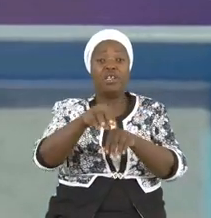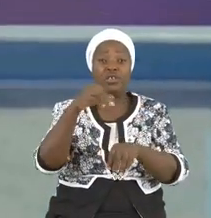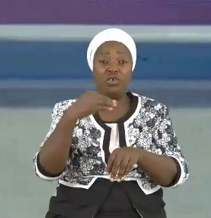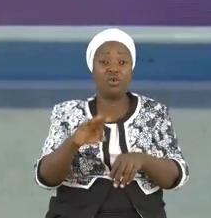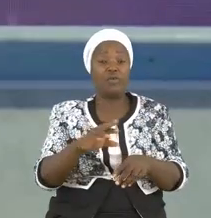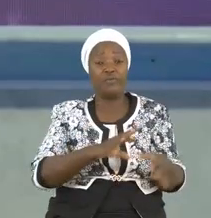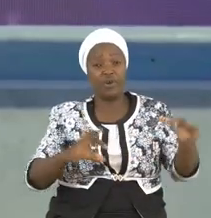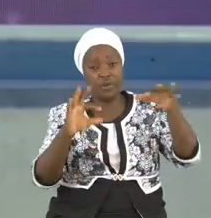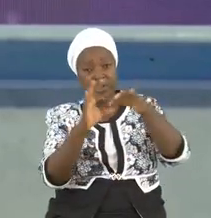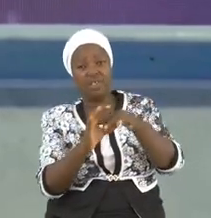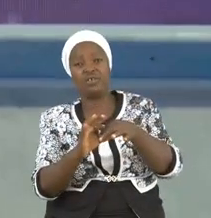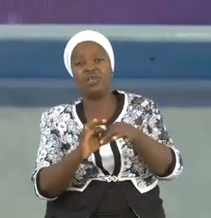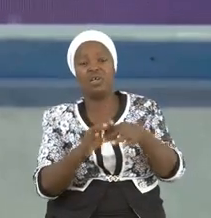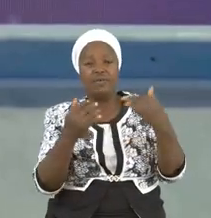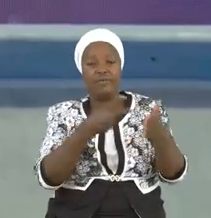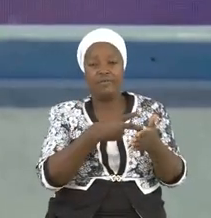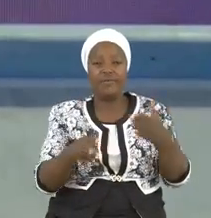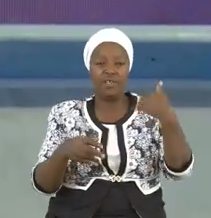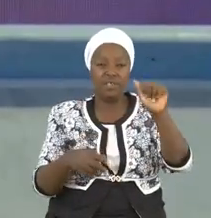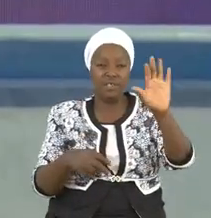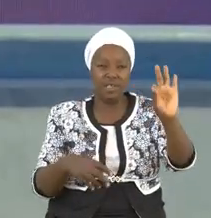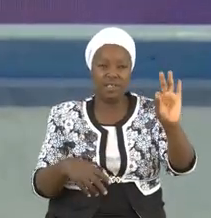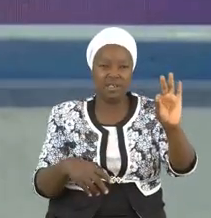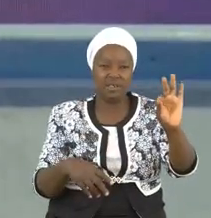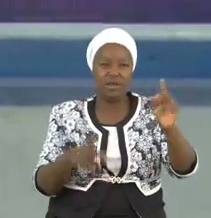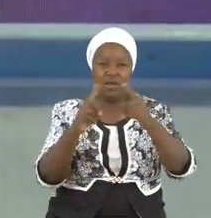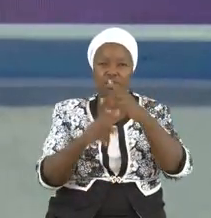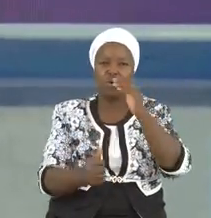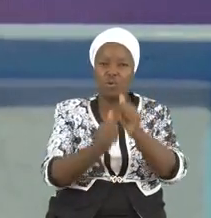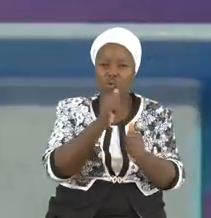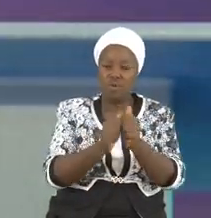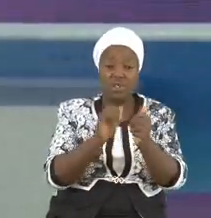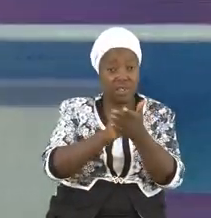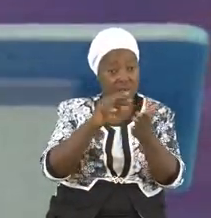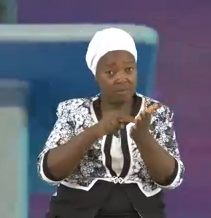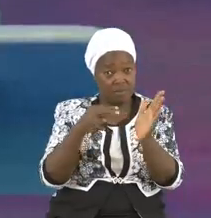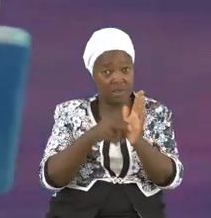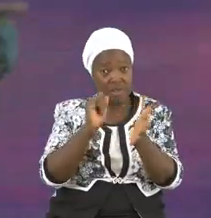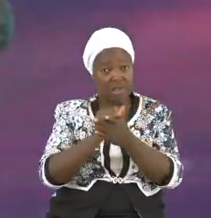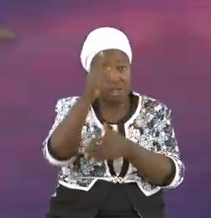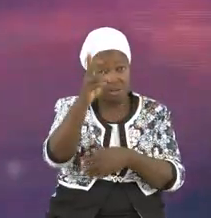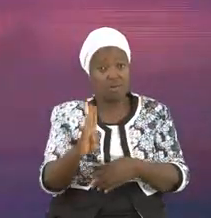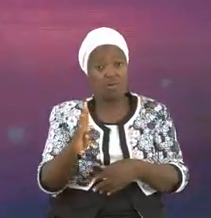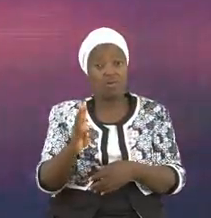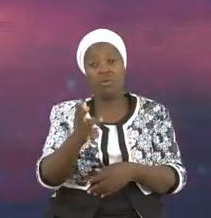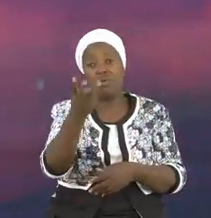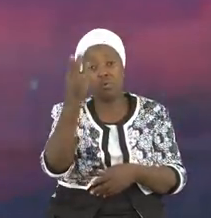verse 19 there. To which, that is, that God was in